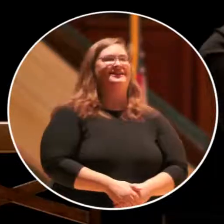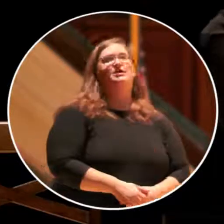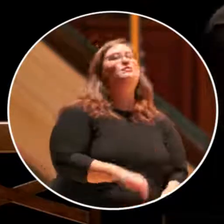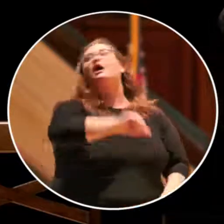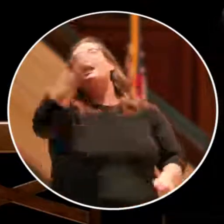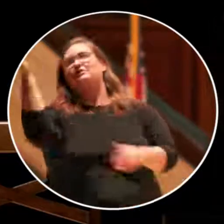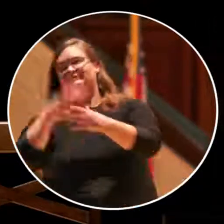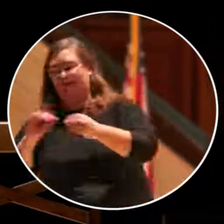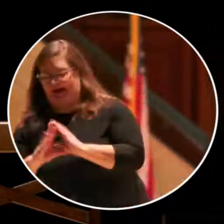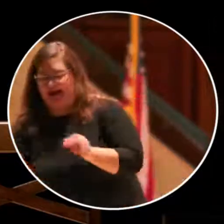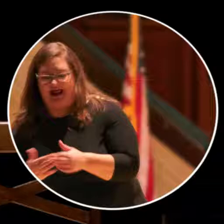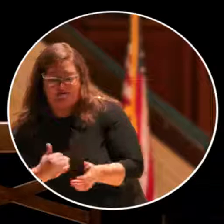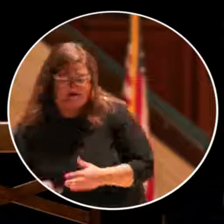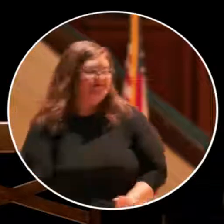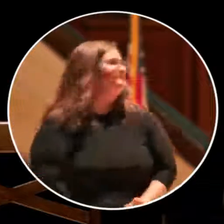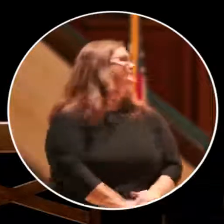right?